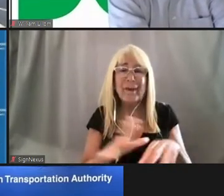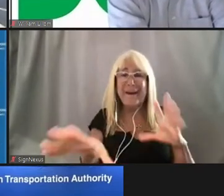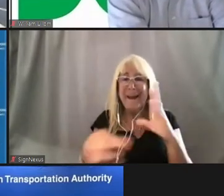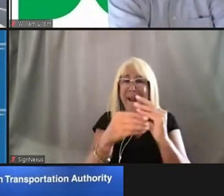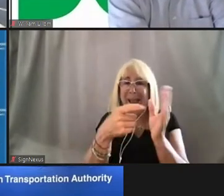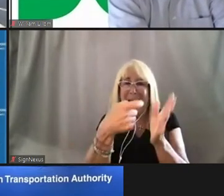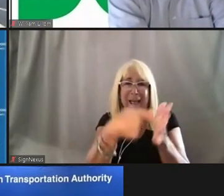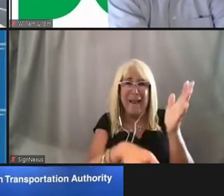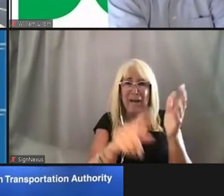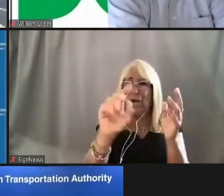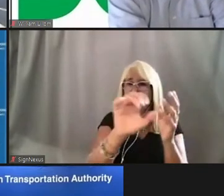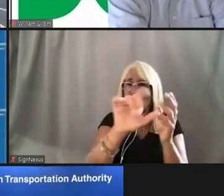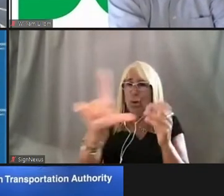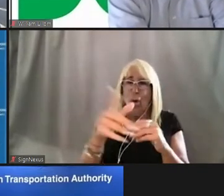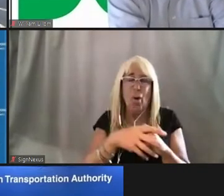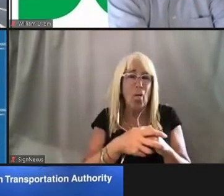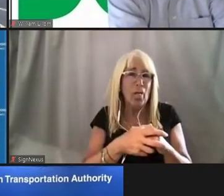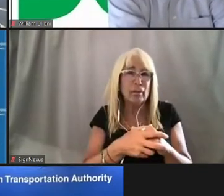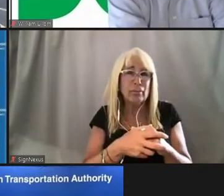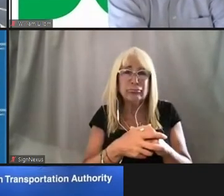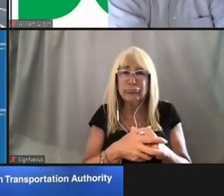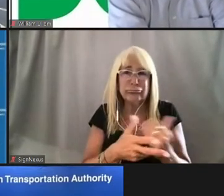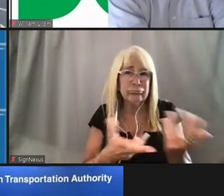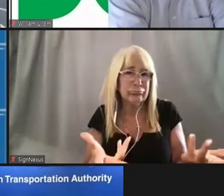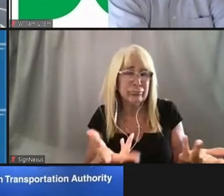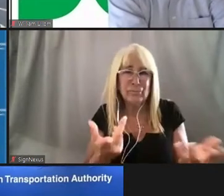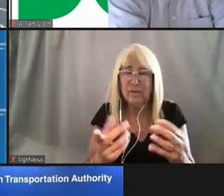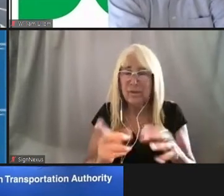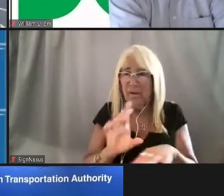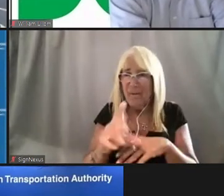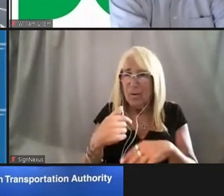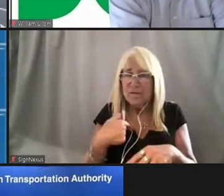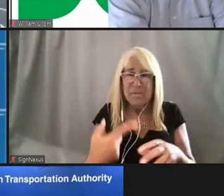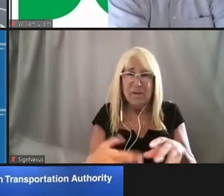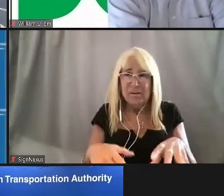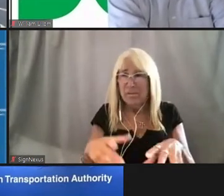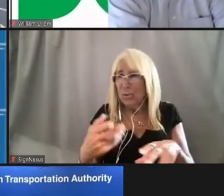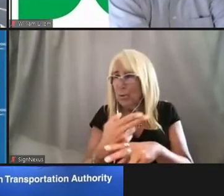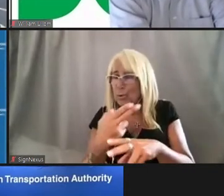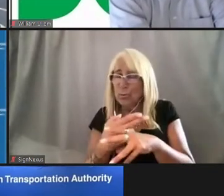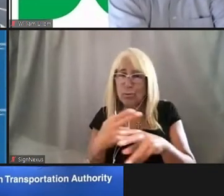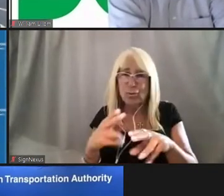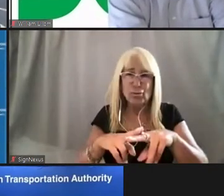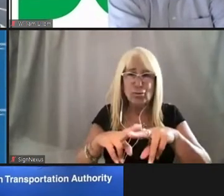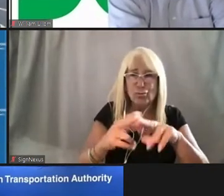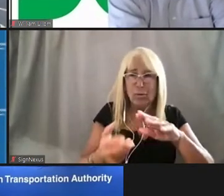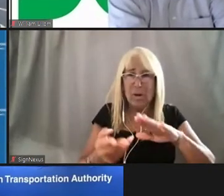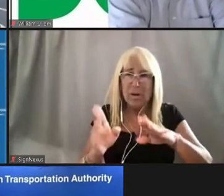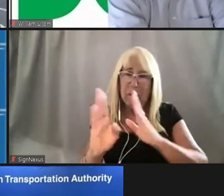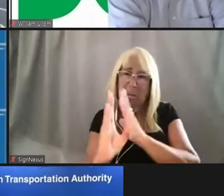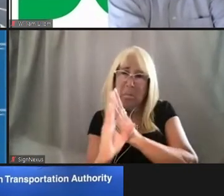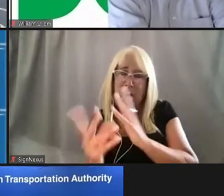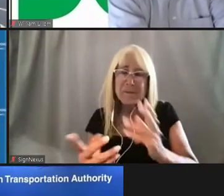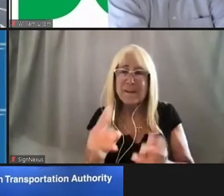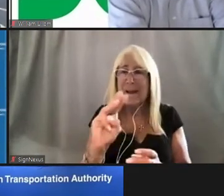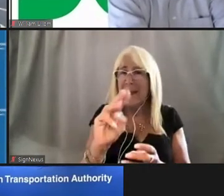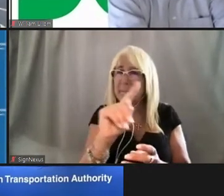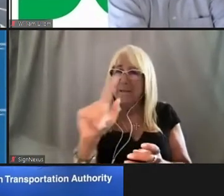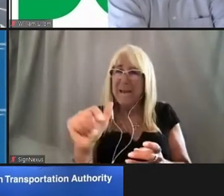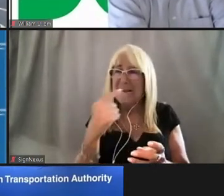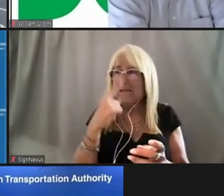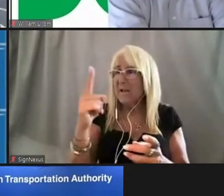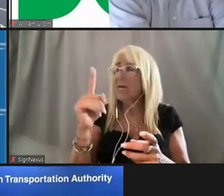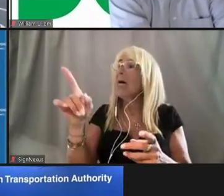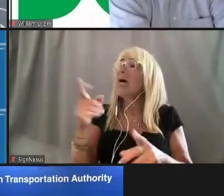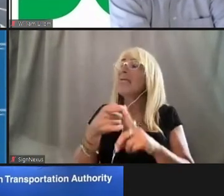will not make me make the will not make me take the train of the bus the MTA board has said that they are basing their findings off of what has happened in other